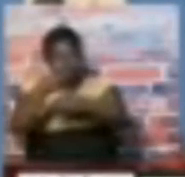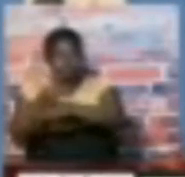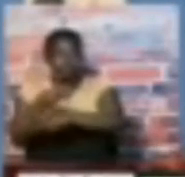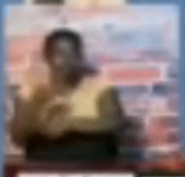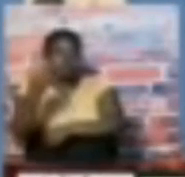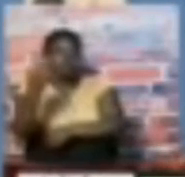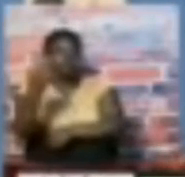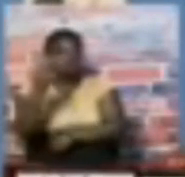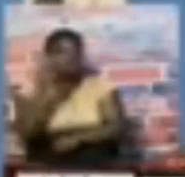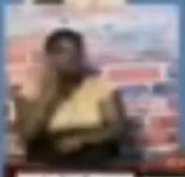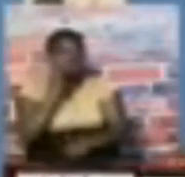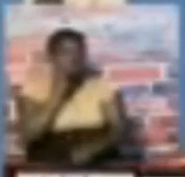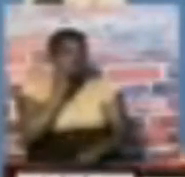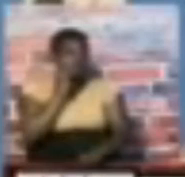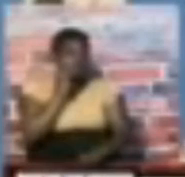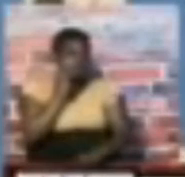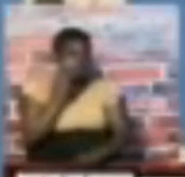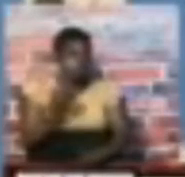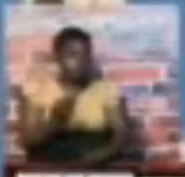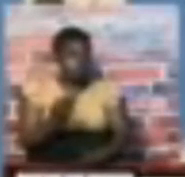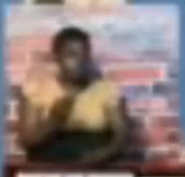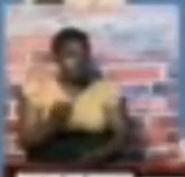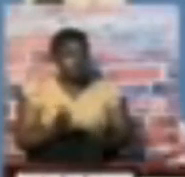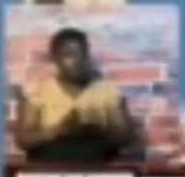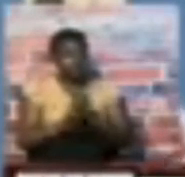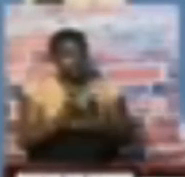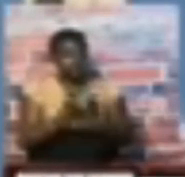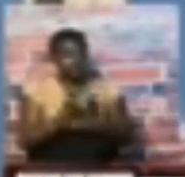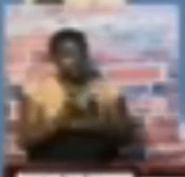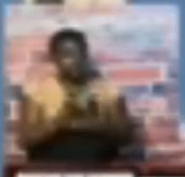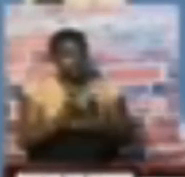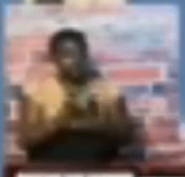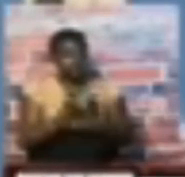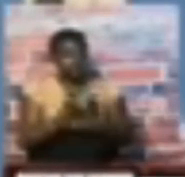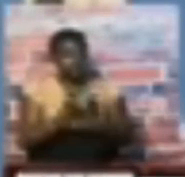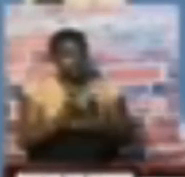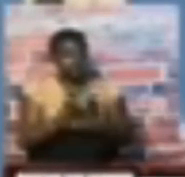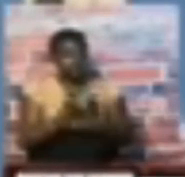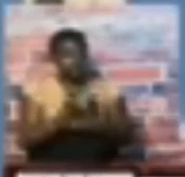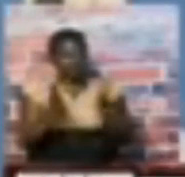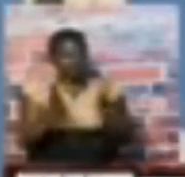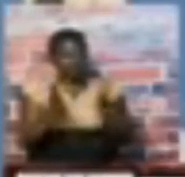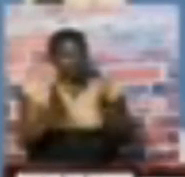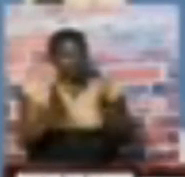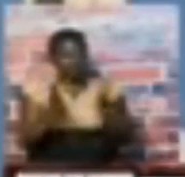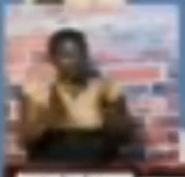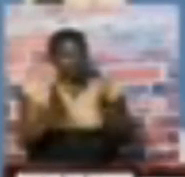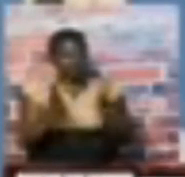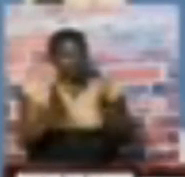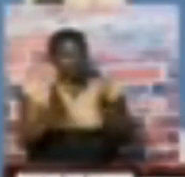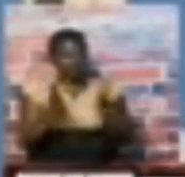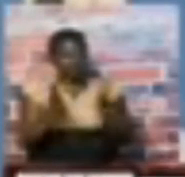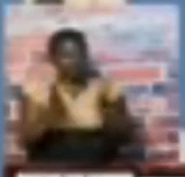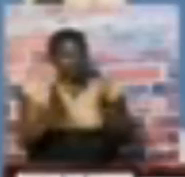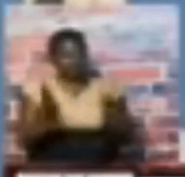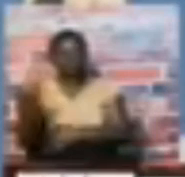shillings. Desta General Trading, 3 million shillings. Shewa Imports and Exports, 3 million shillings.